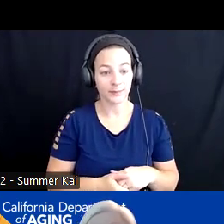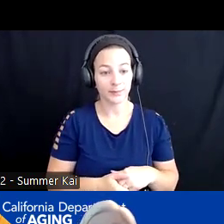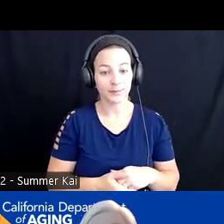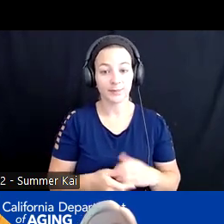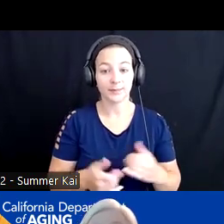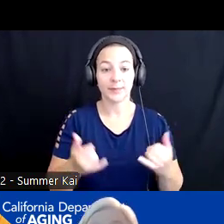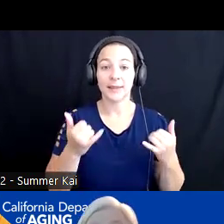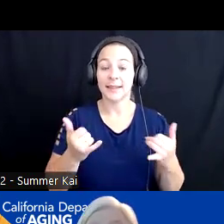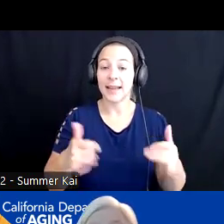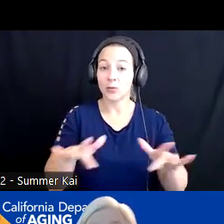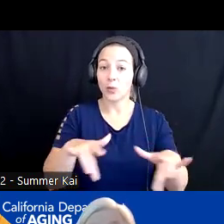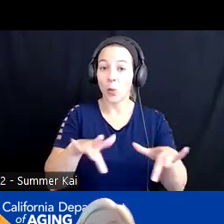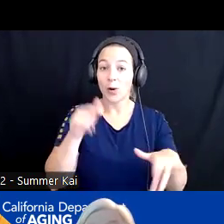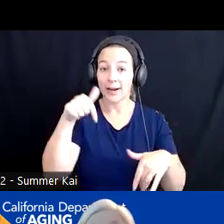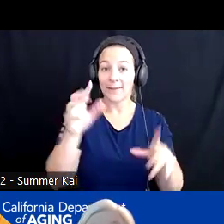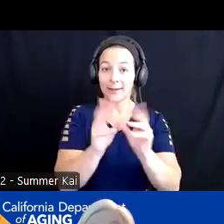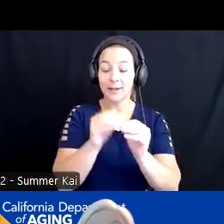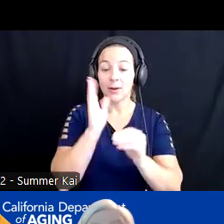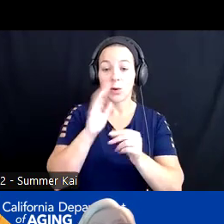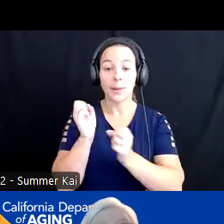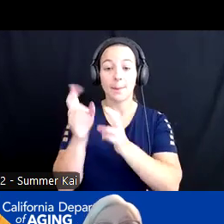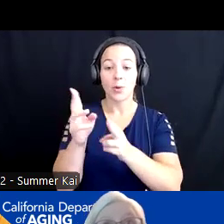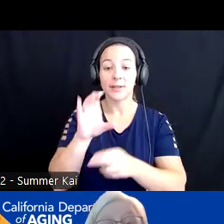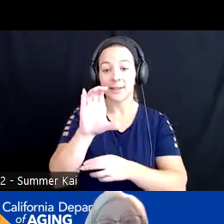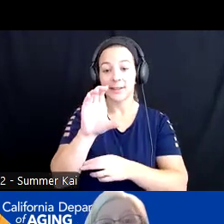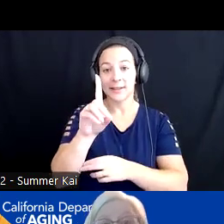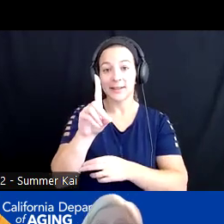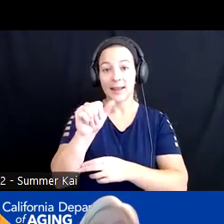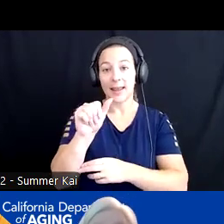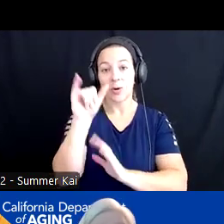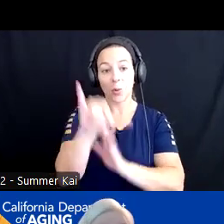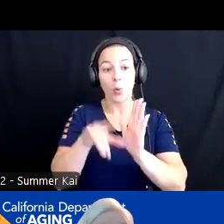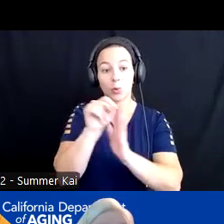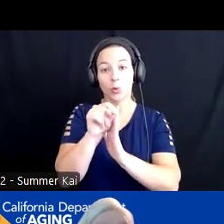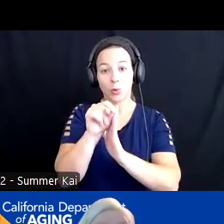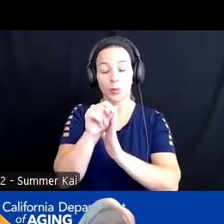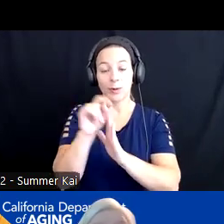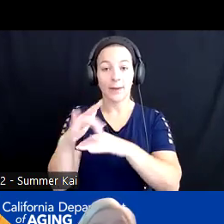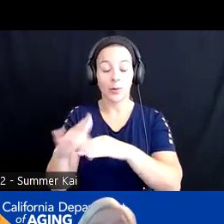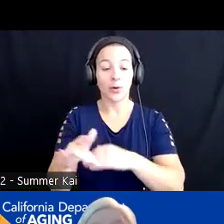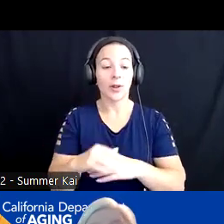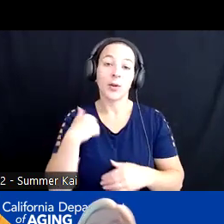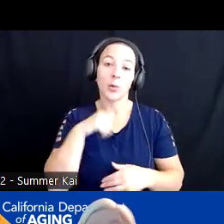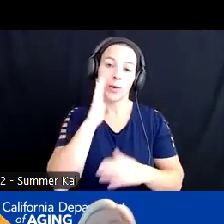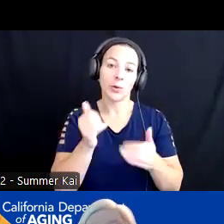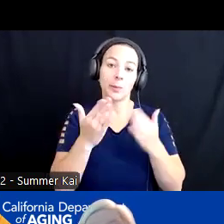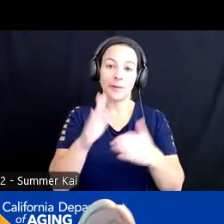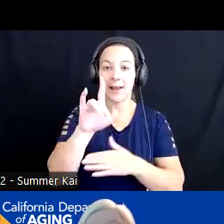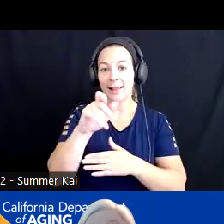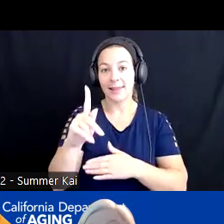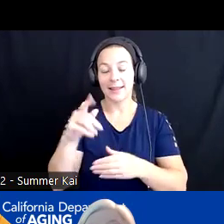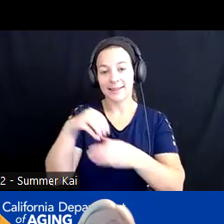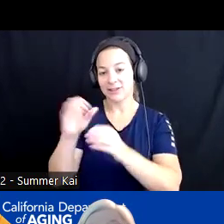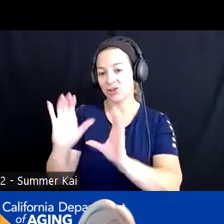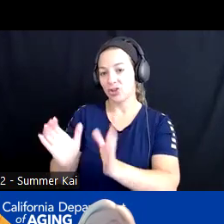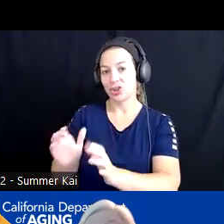Today's recording will be posted on the CDA YouTube channel, and we'll put a link in the chat for